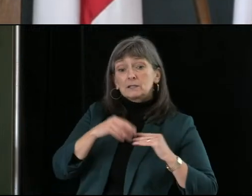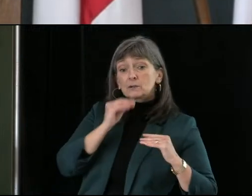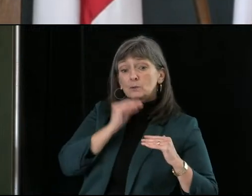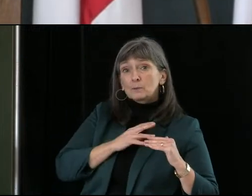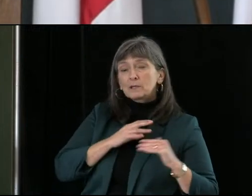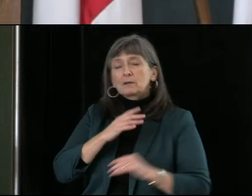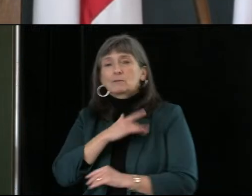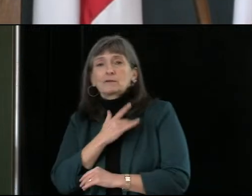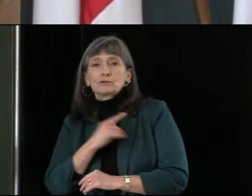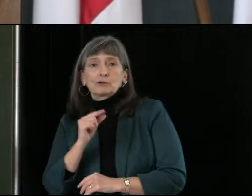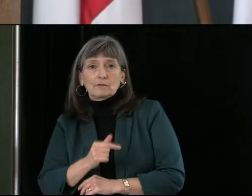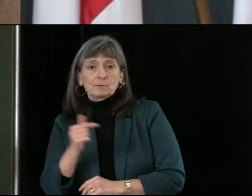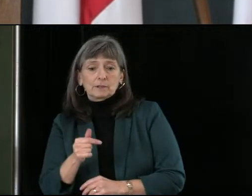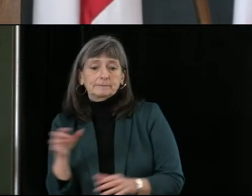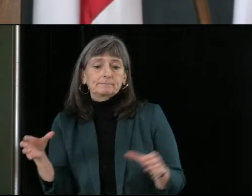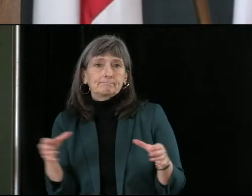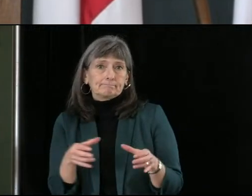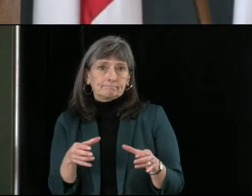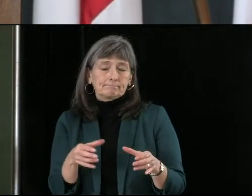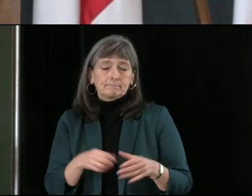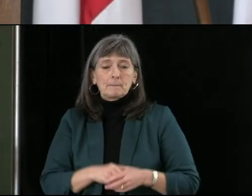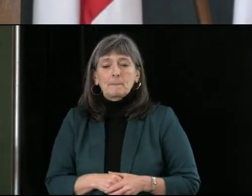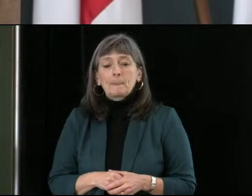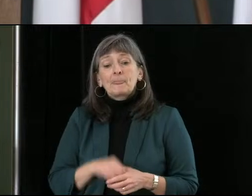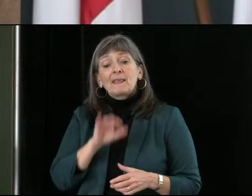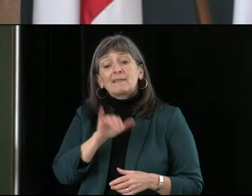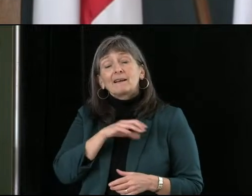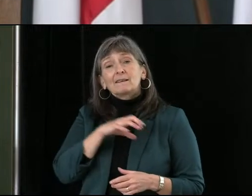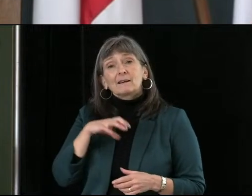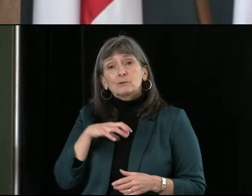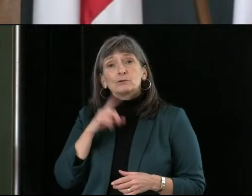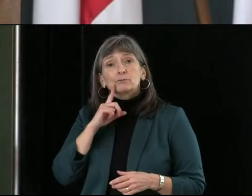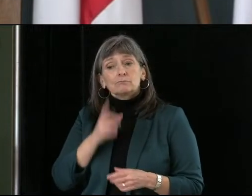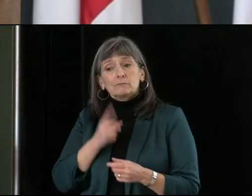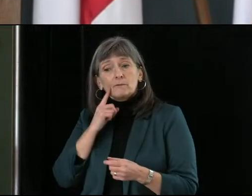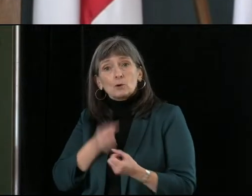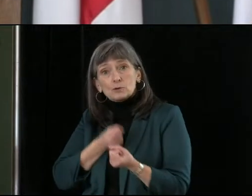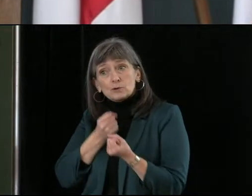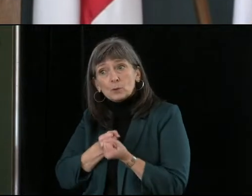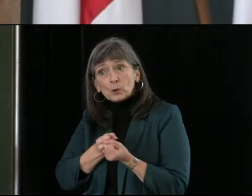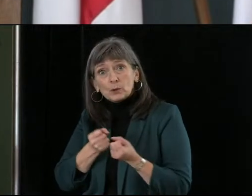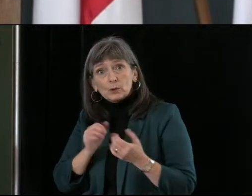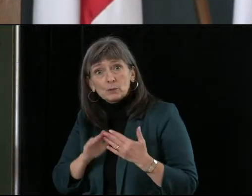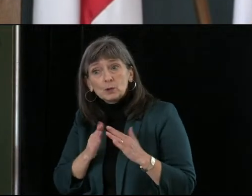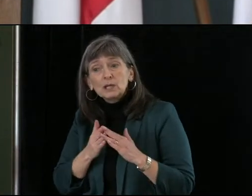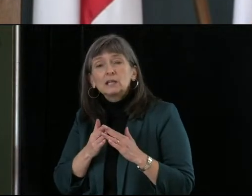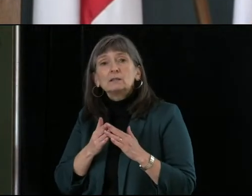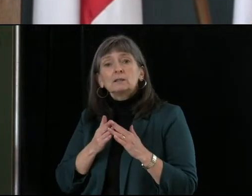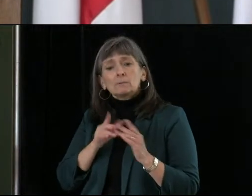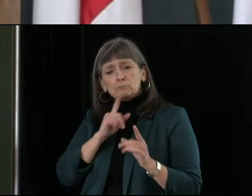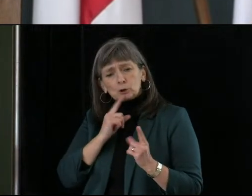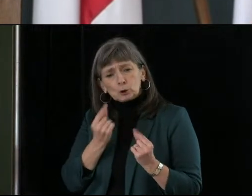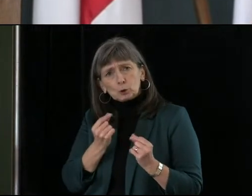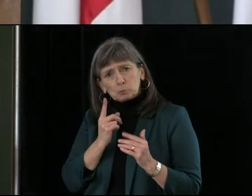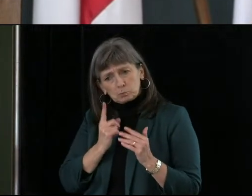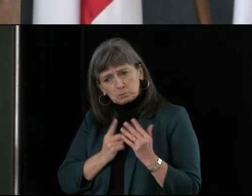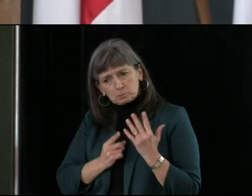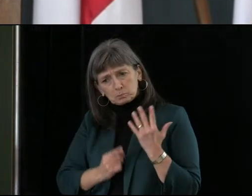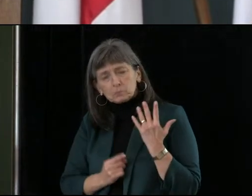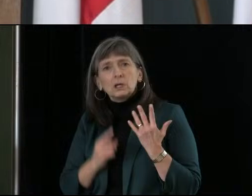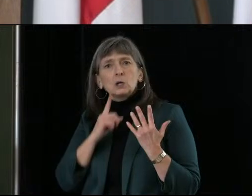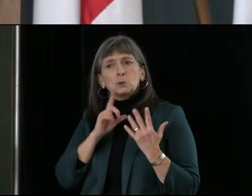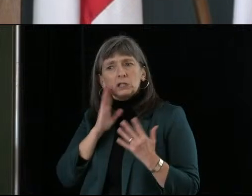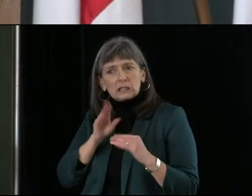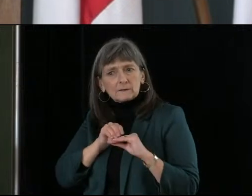the provincial government. The goal of the Council is to coordinate and lead meaningful action, address